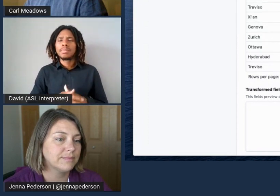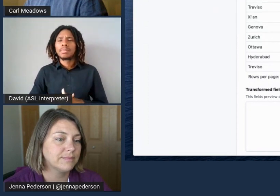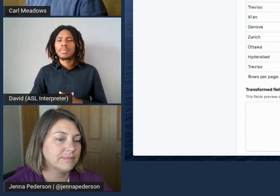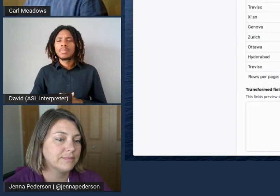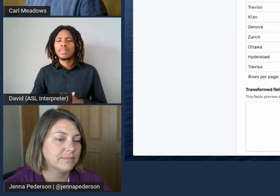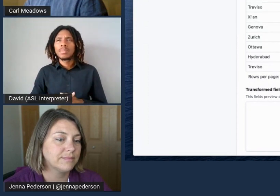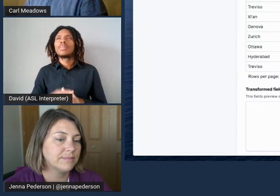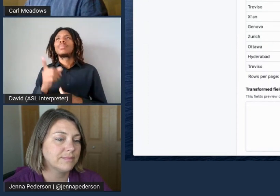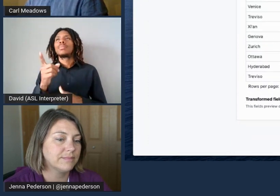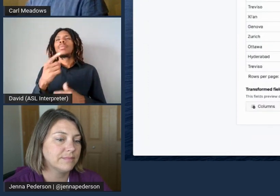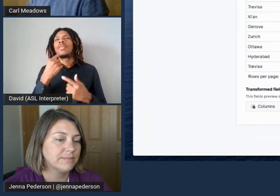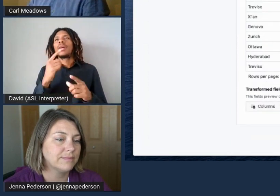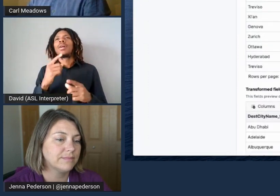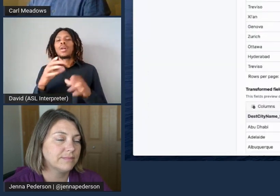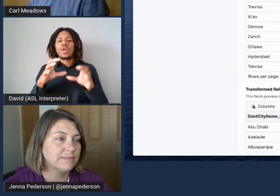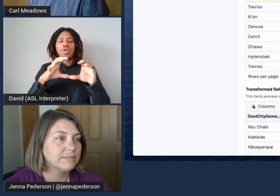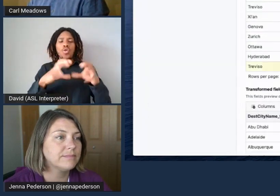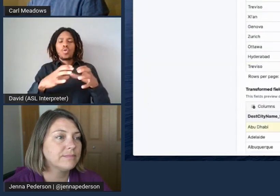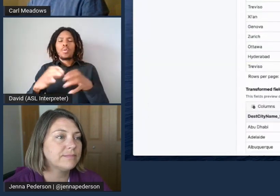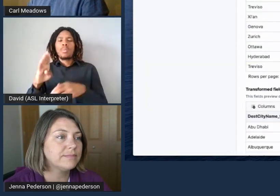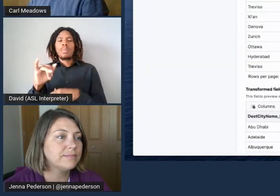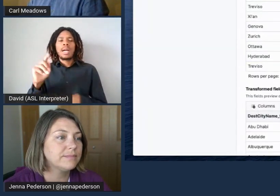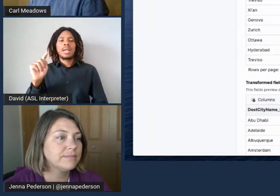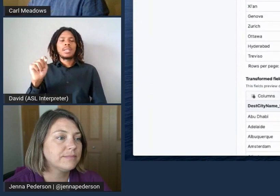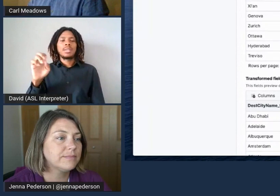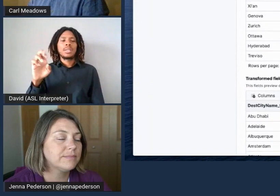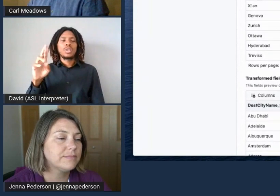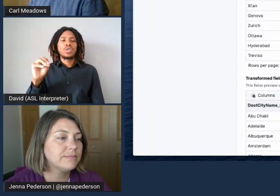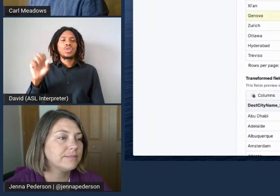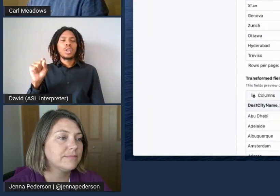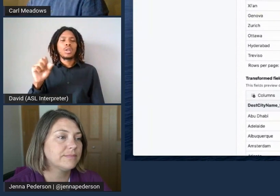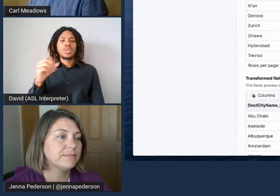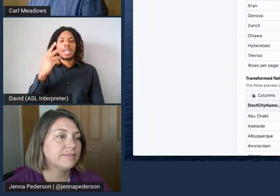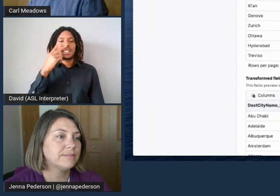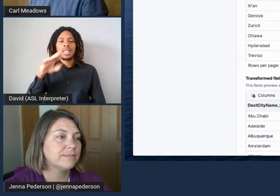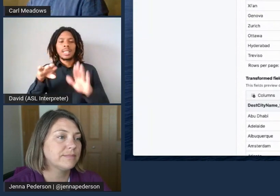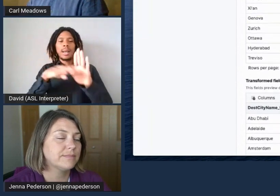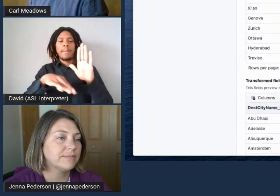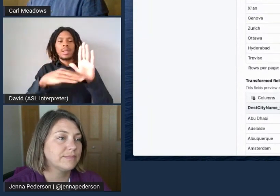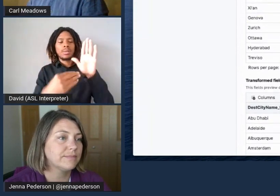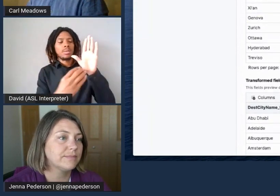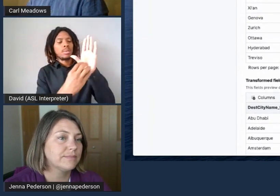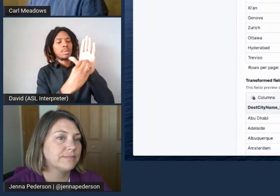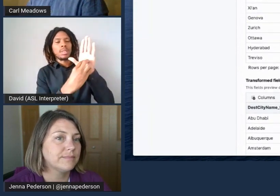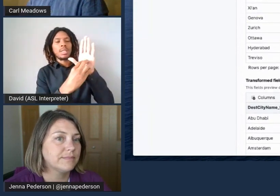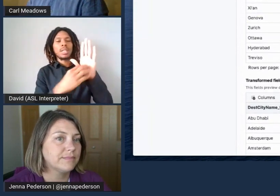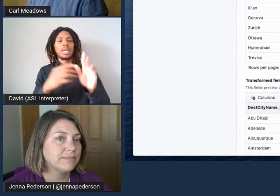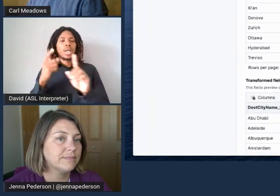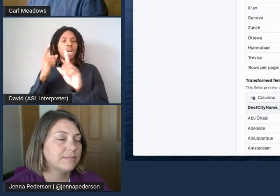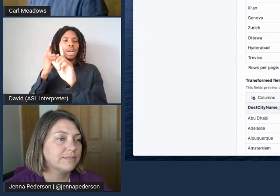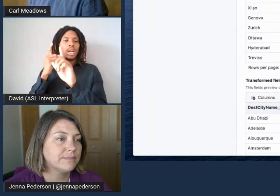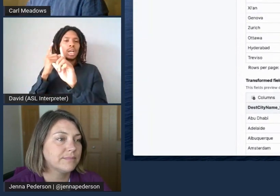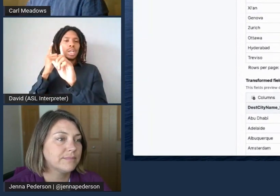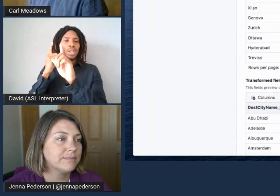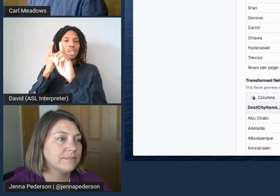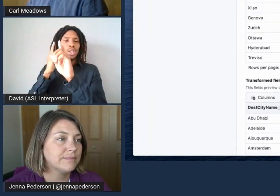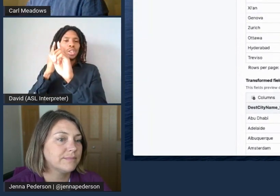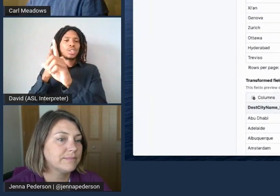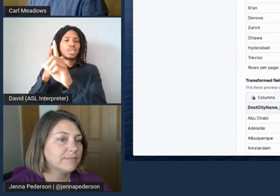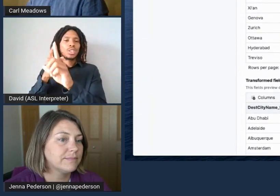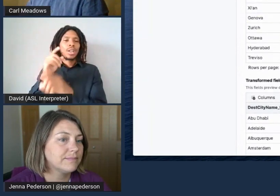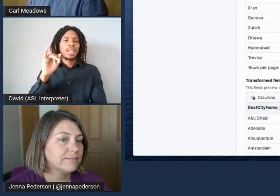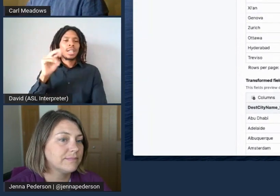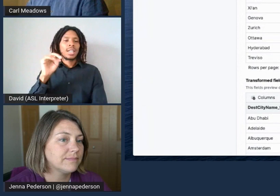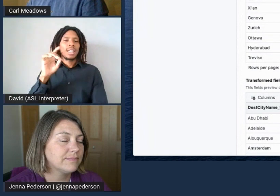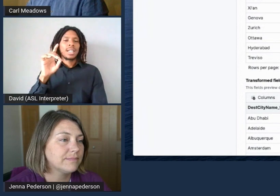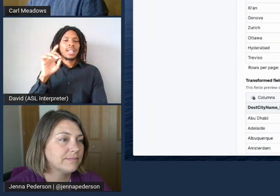There it is. Group by terms. And so I can see down below what the target index is going to look like. I want to do an aggregate